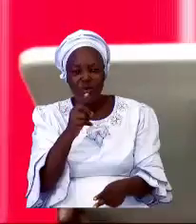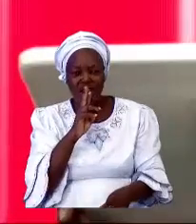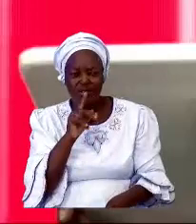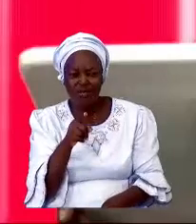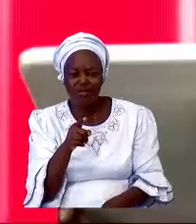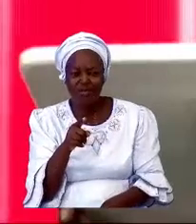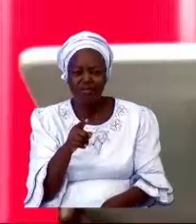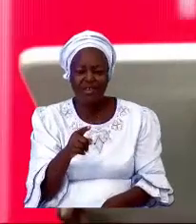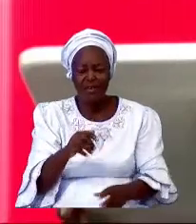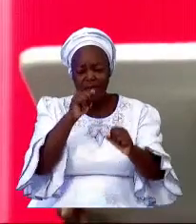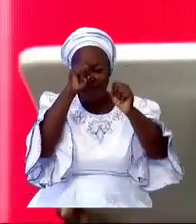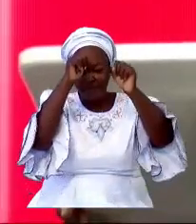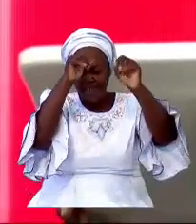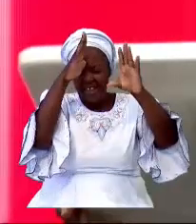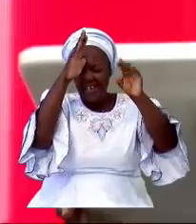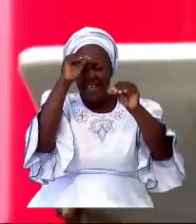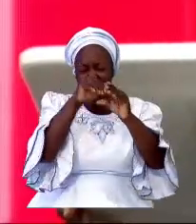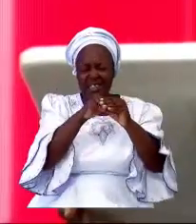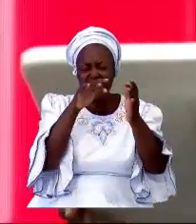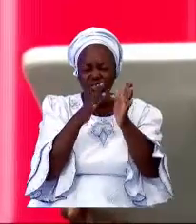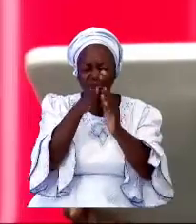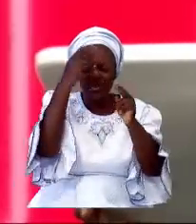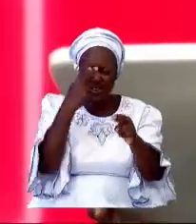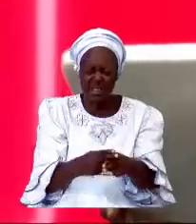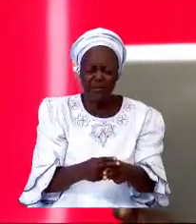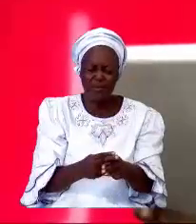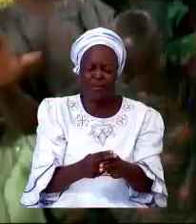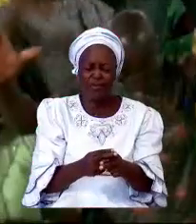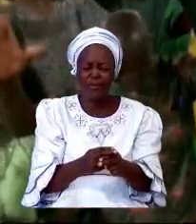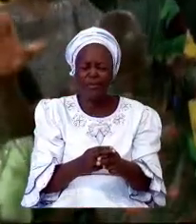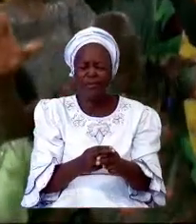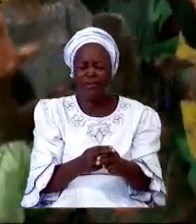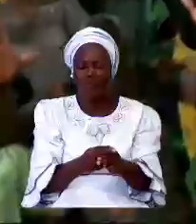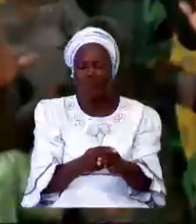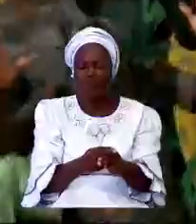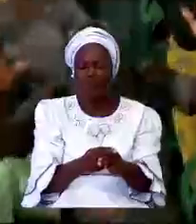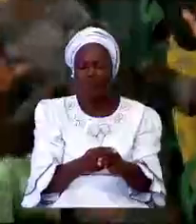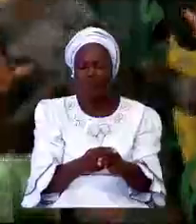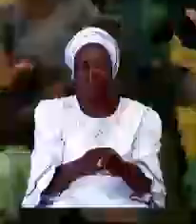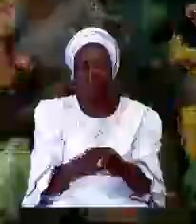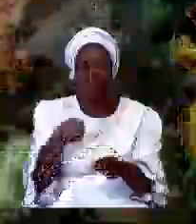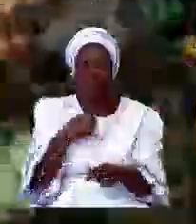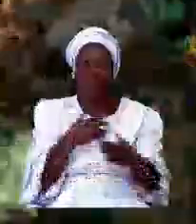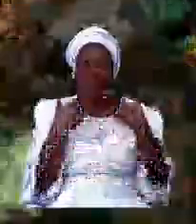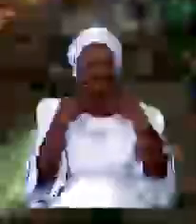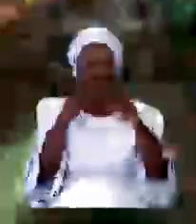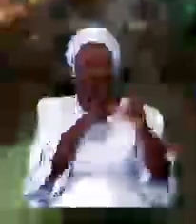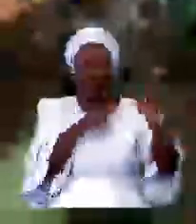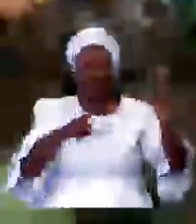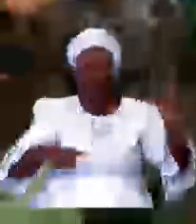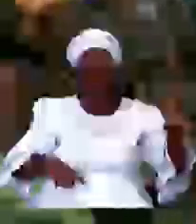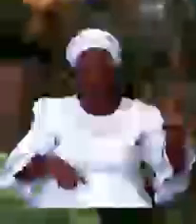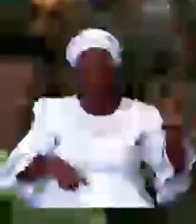Resurrection has come. Where are you? Father, in Jesus'